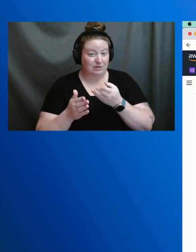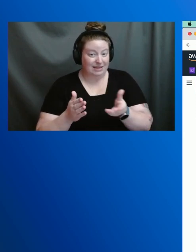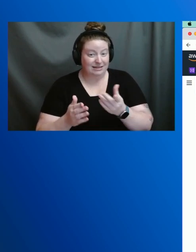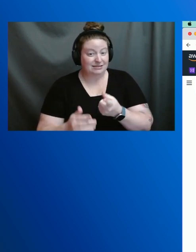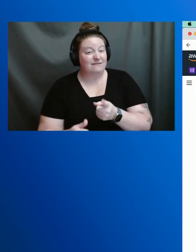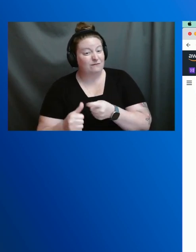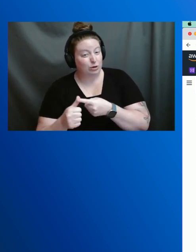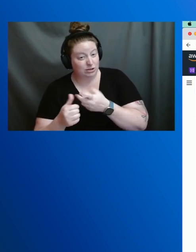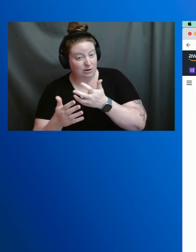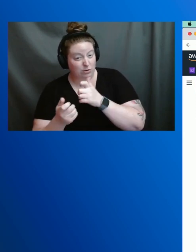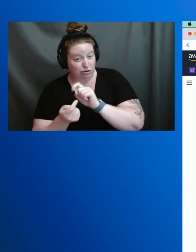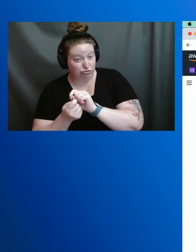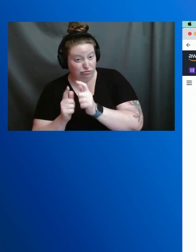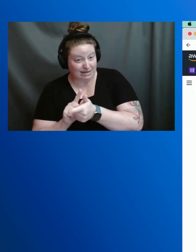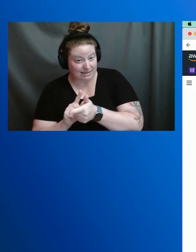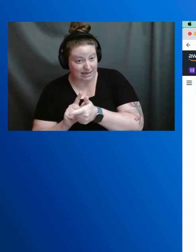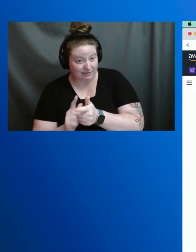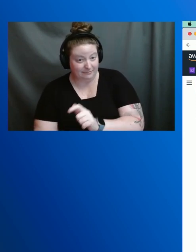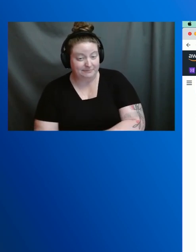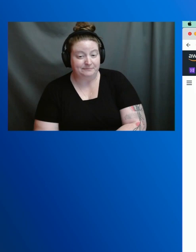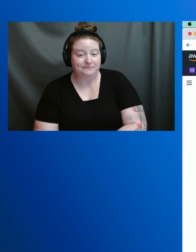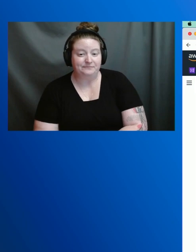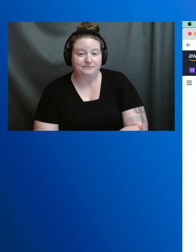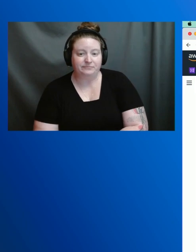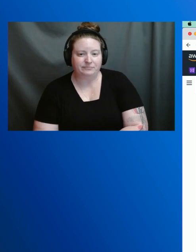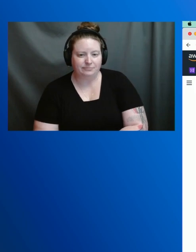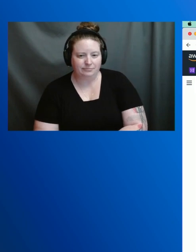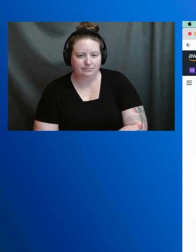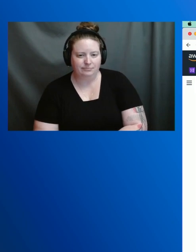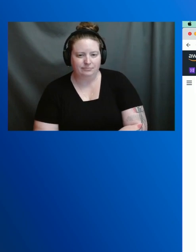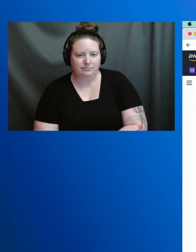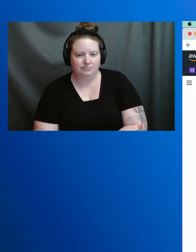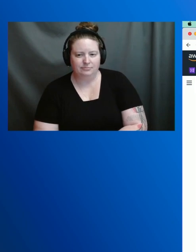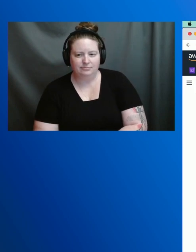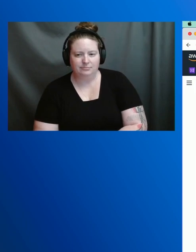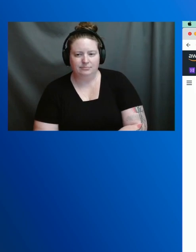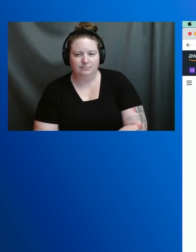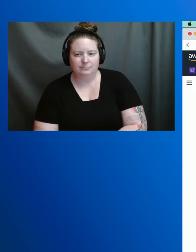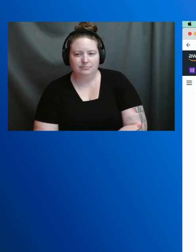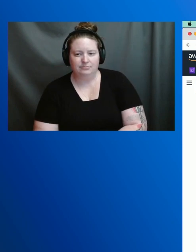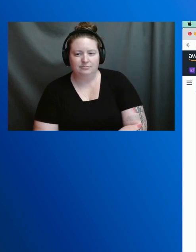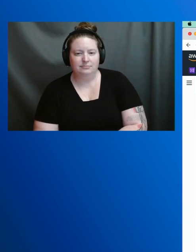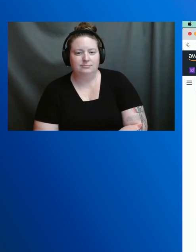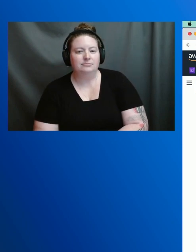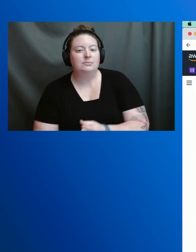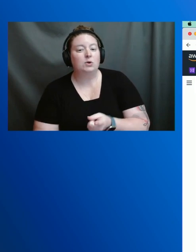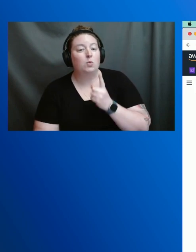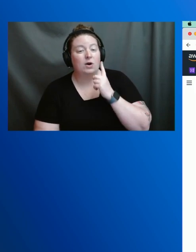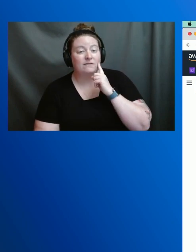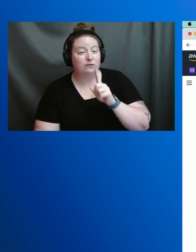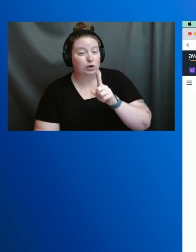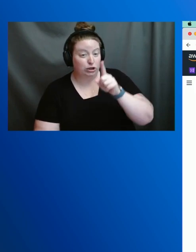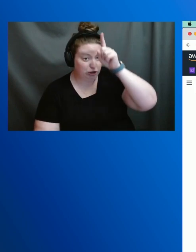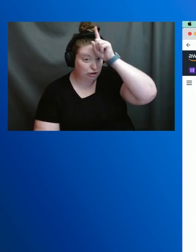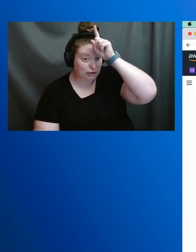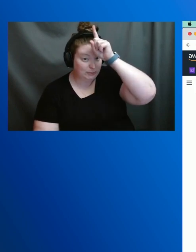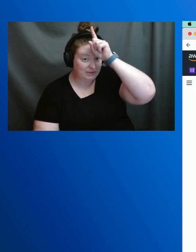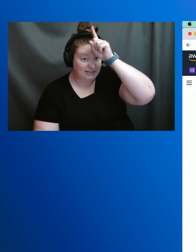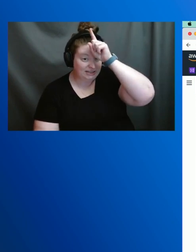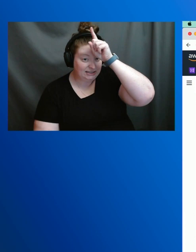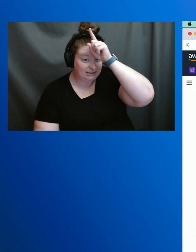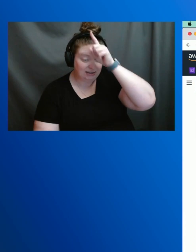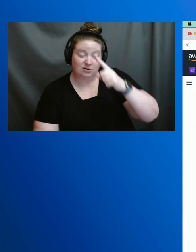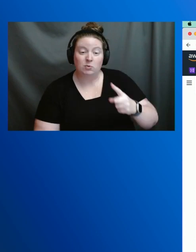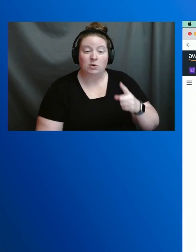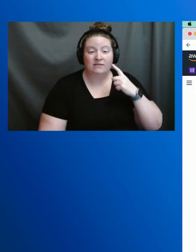translate, okay? Let's actually spell the word out there. So we're going to translate. We'll do one for German, and we'll do one for